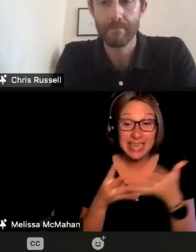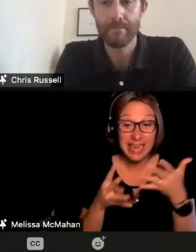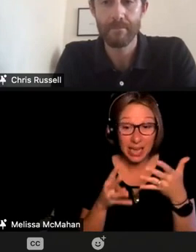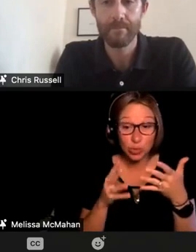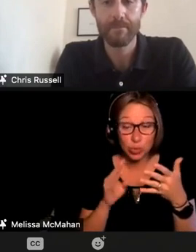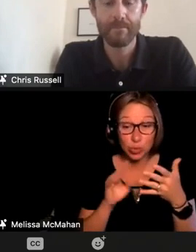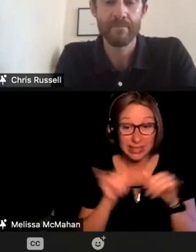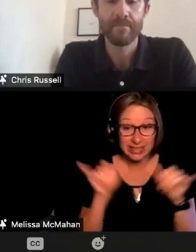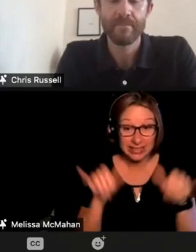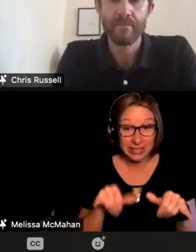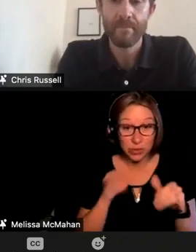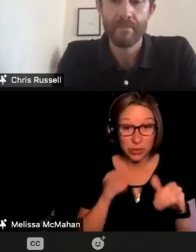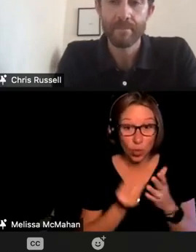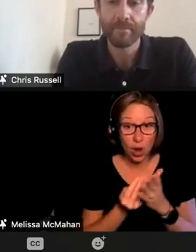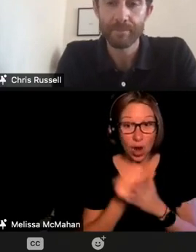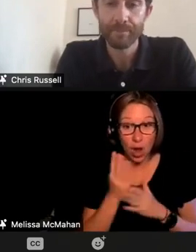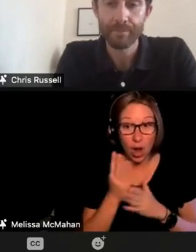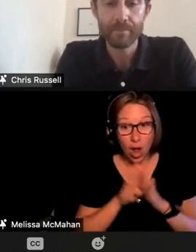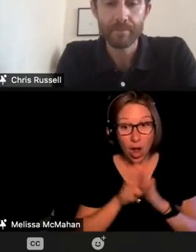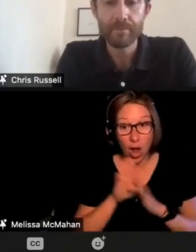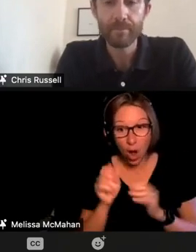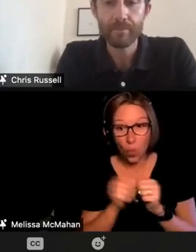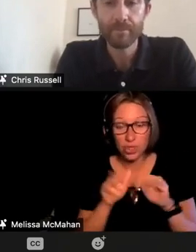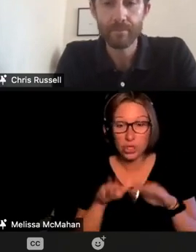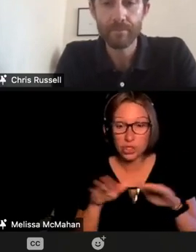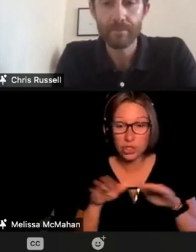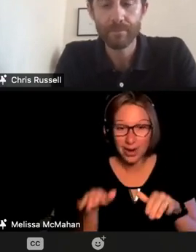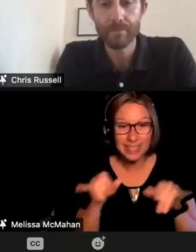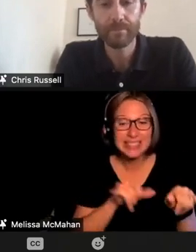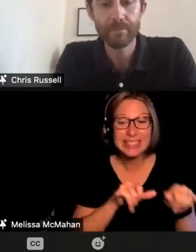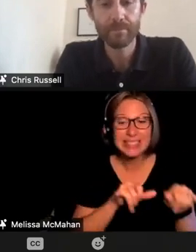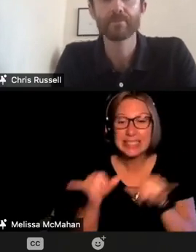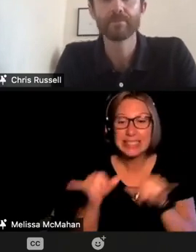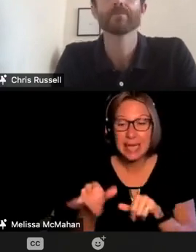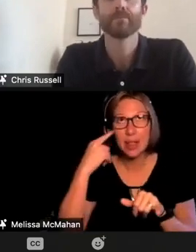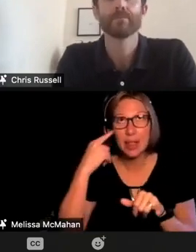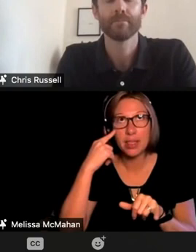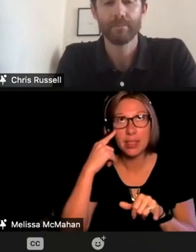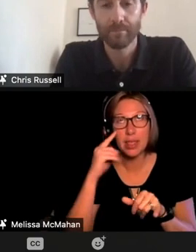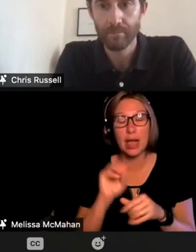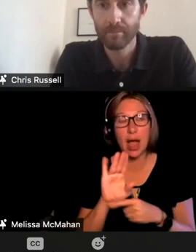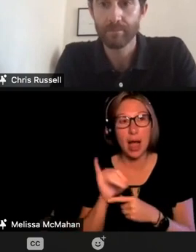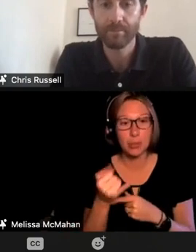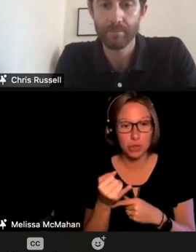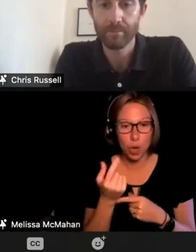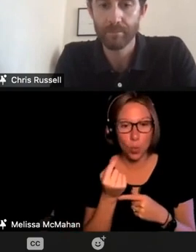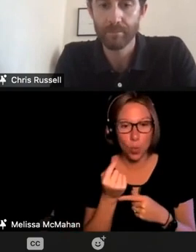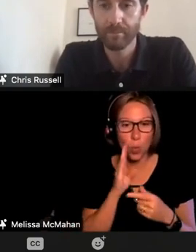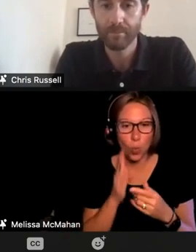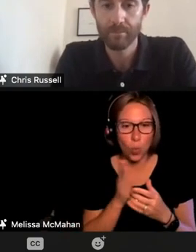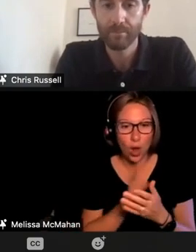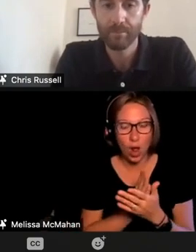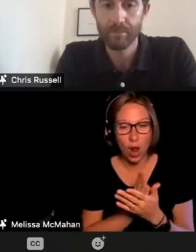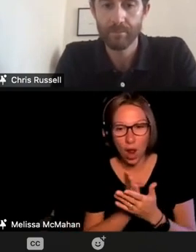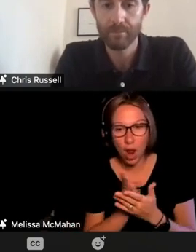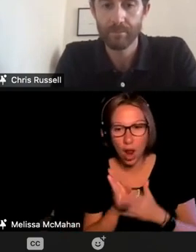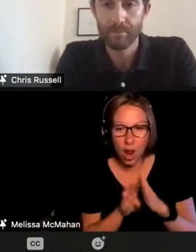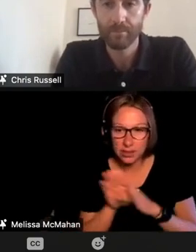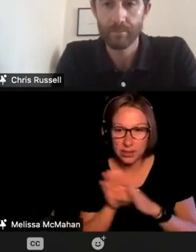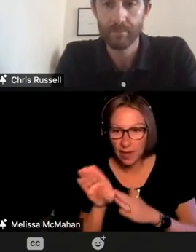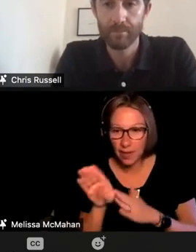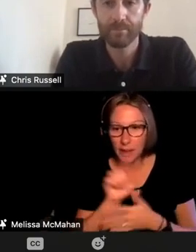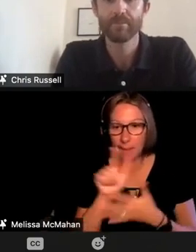ahead as we choose objects and as we plan how we're going to move along the hierarchy. So, for example, if your partial